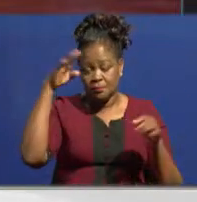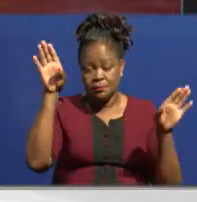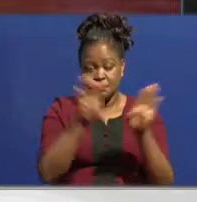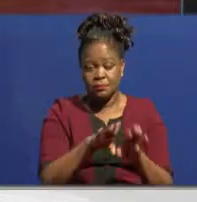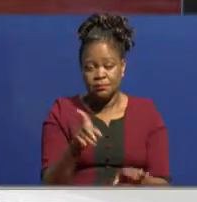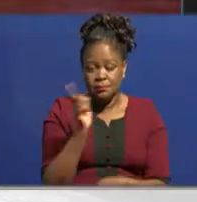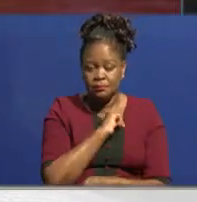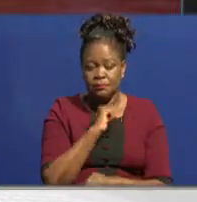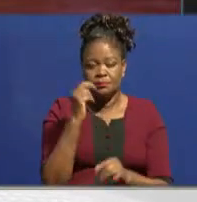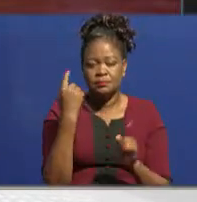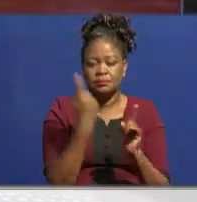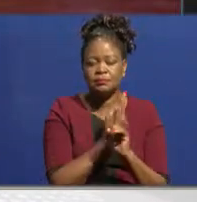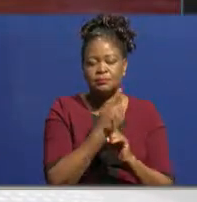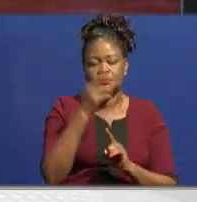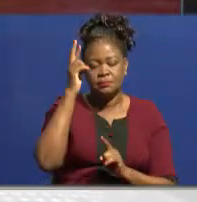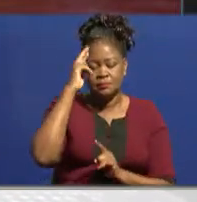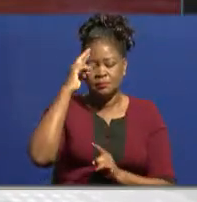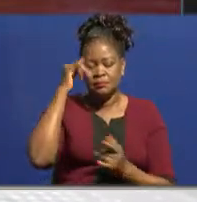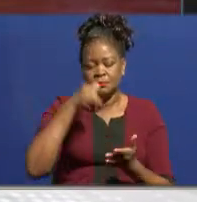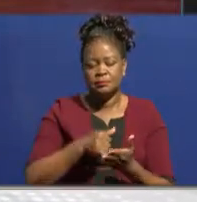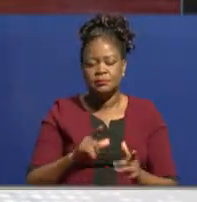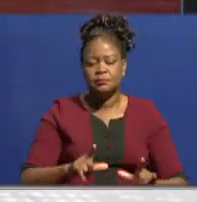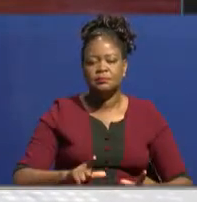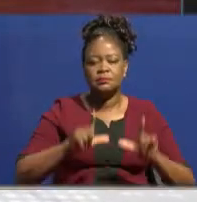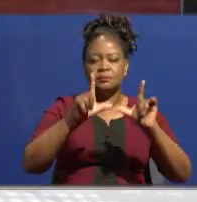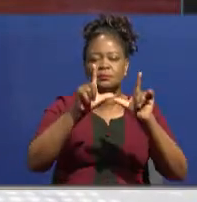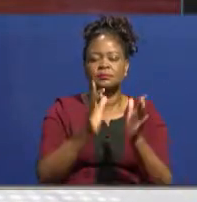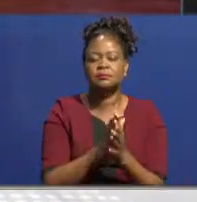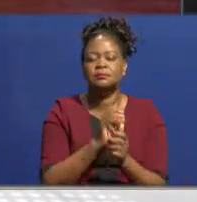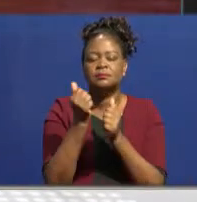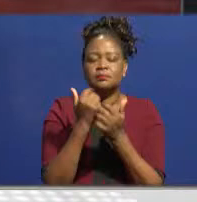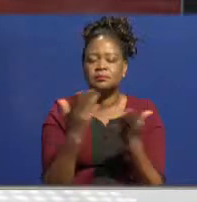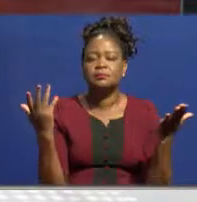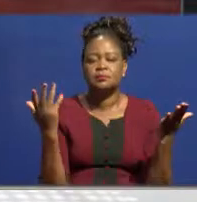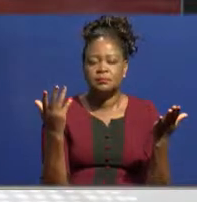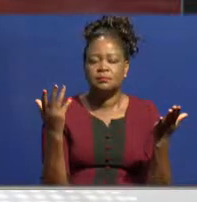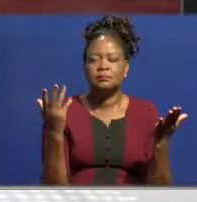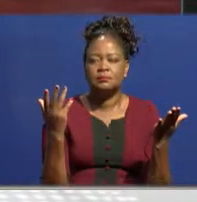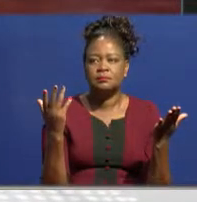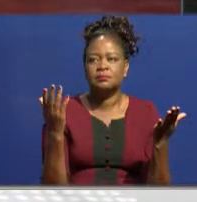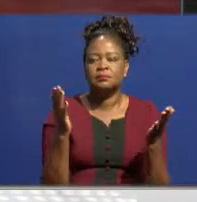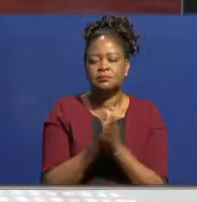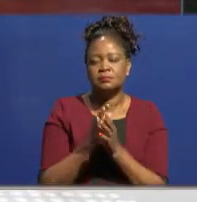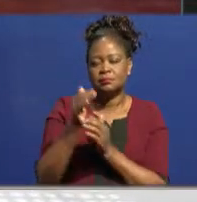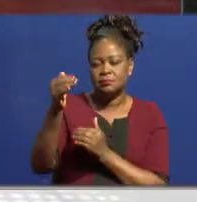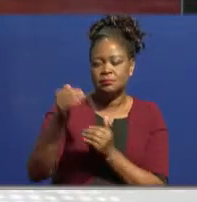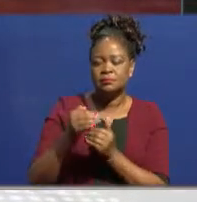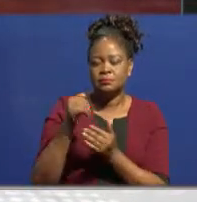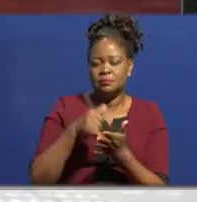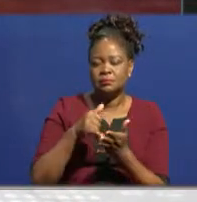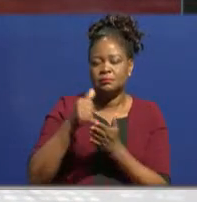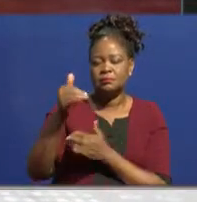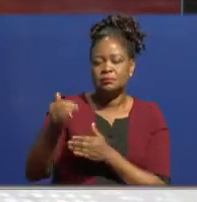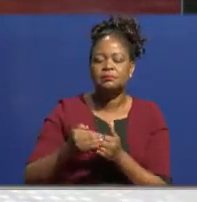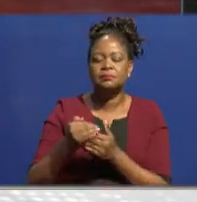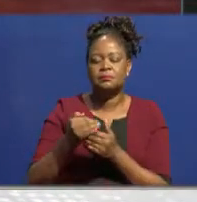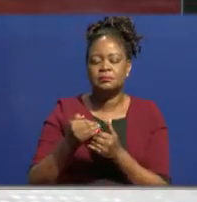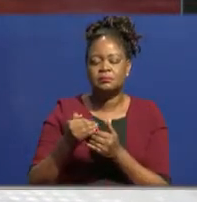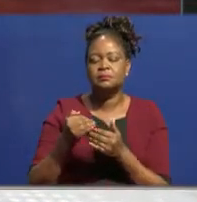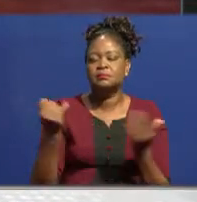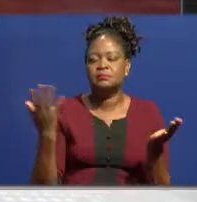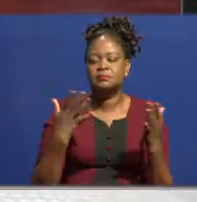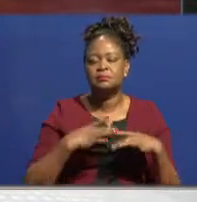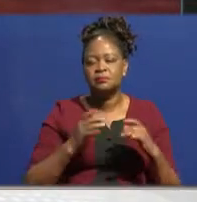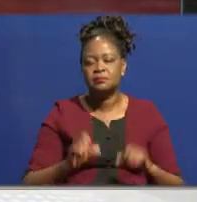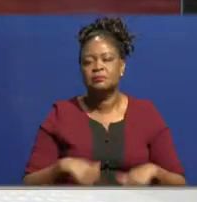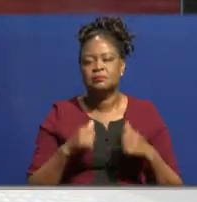various reasons, including licensing and including others which were near learning institution or residential. And of course,